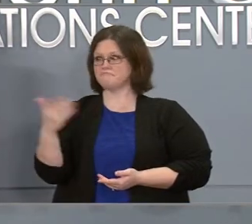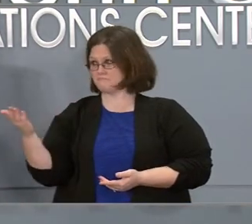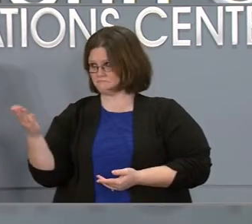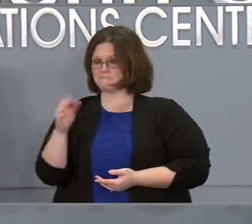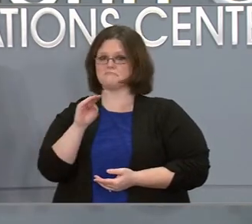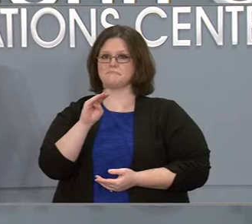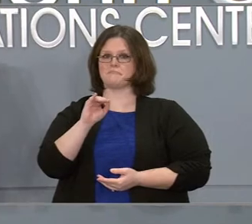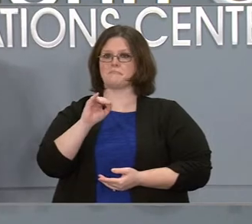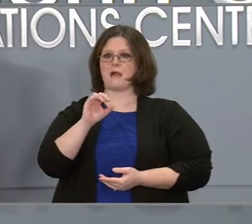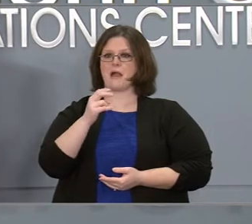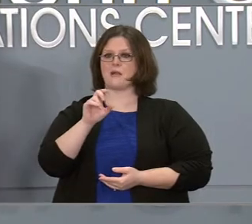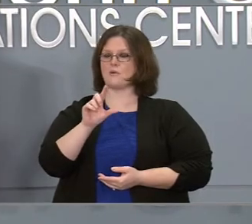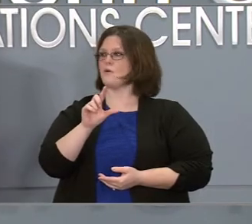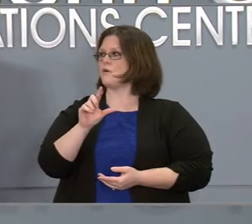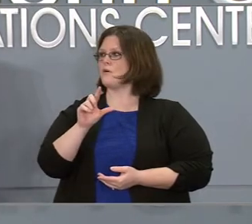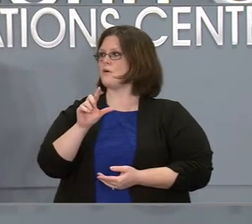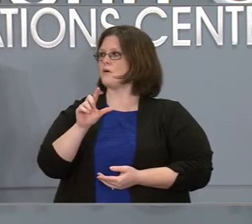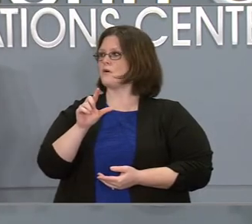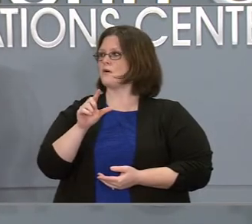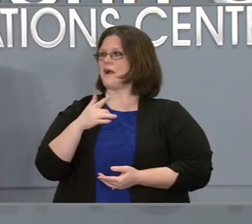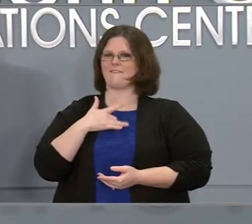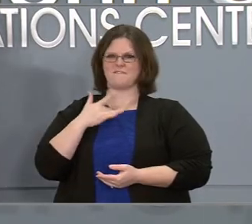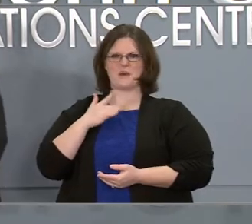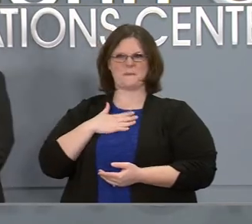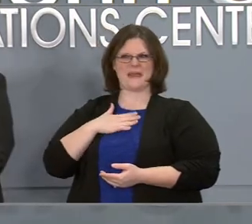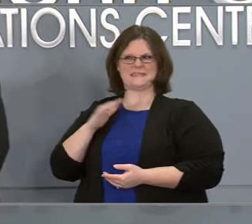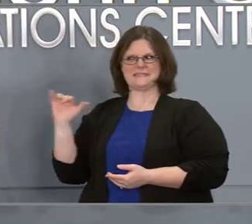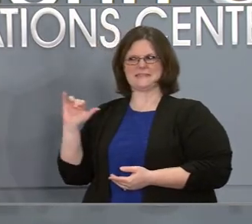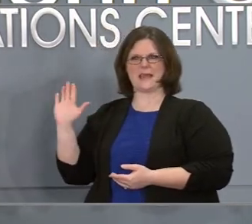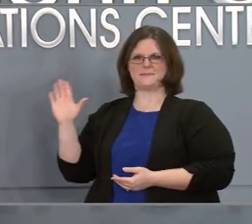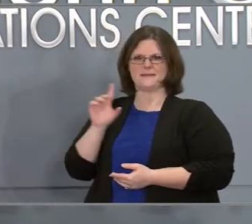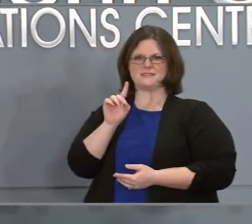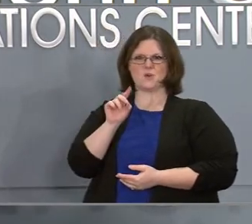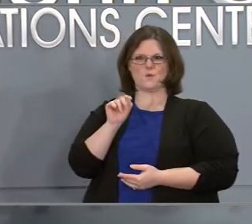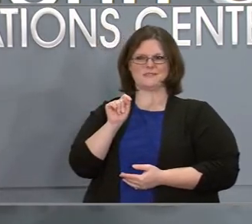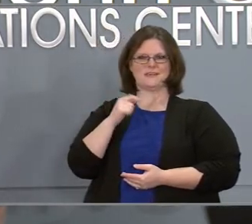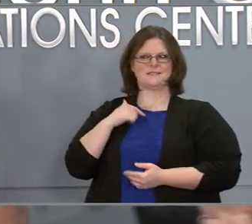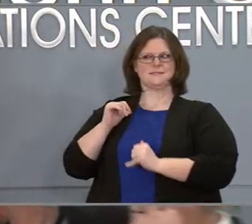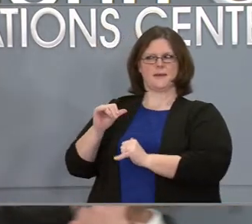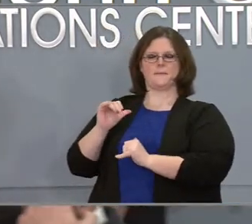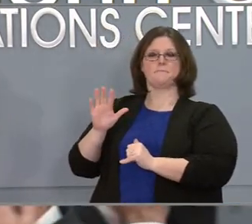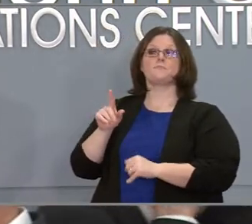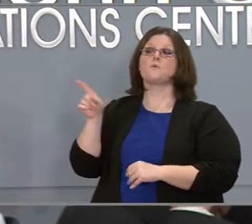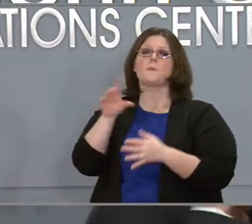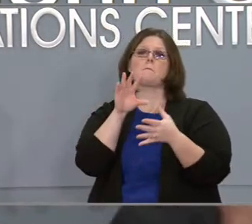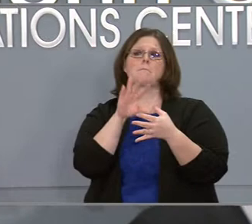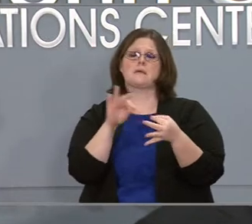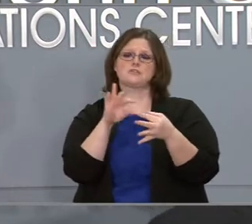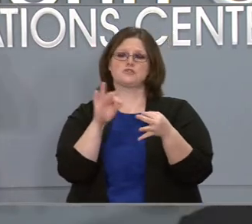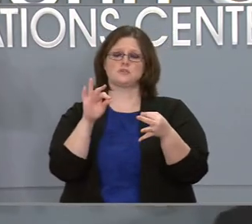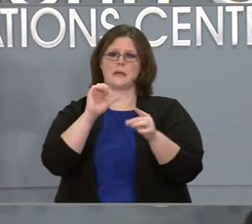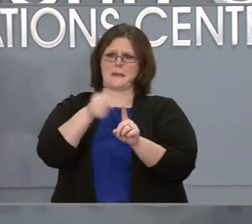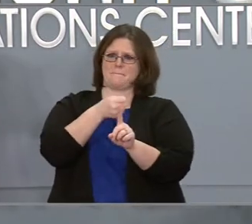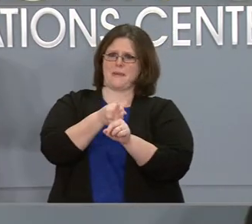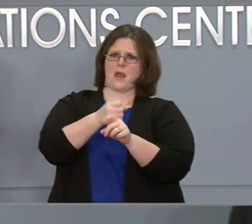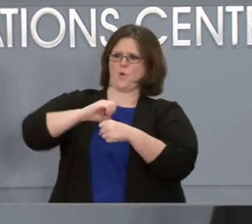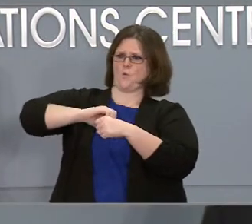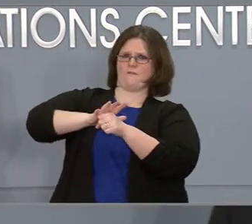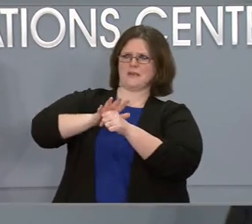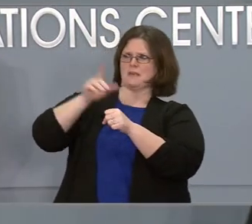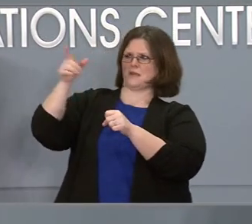Michael? Mine are off probably for Secretary Boyette, too. Okay. You had mentioned about the impacts you all are having with the COVID-19